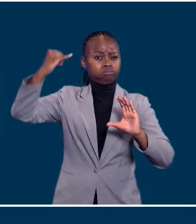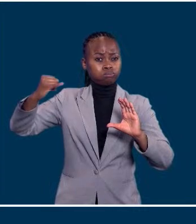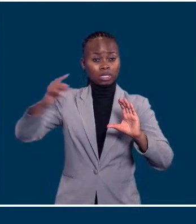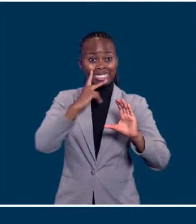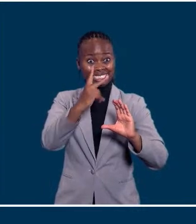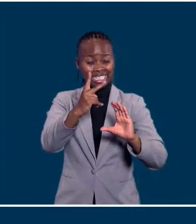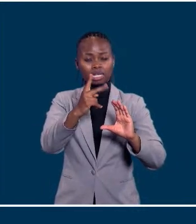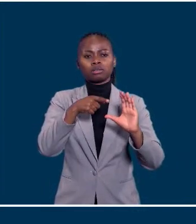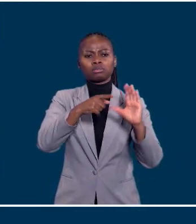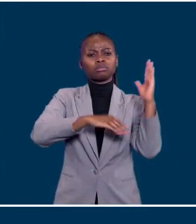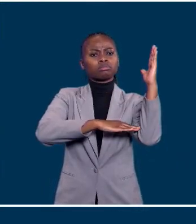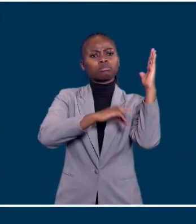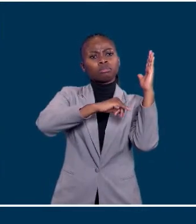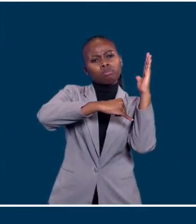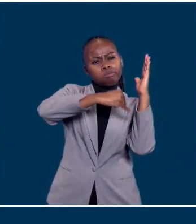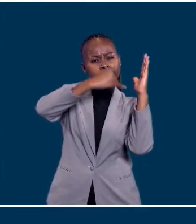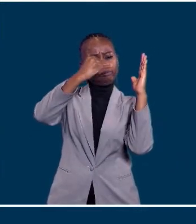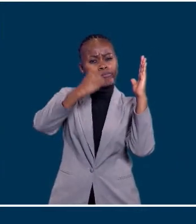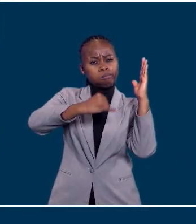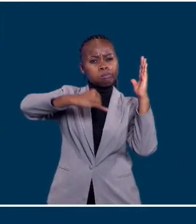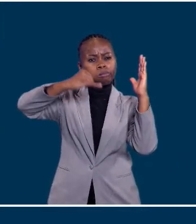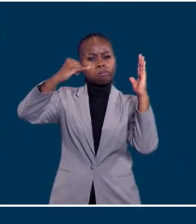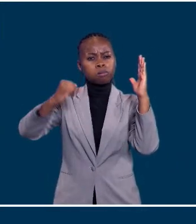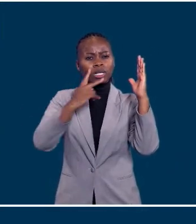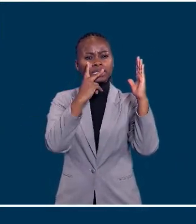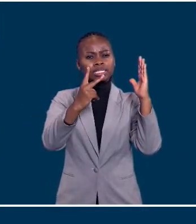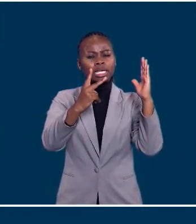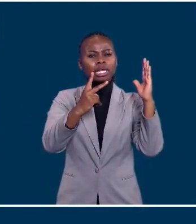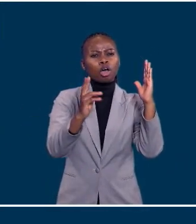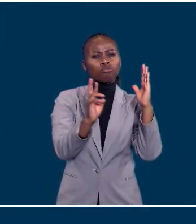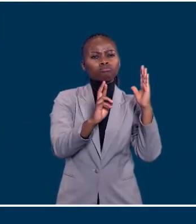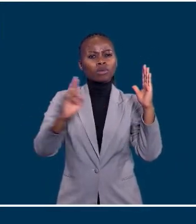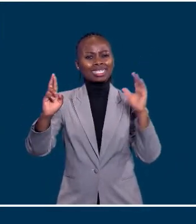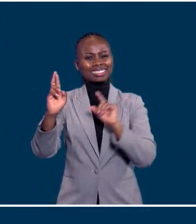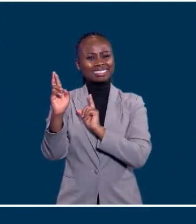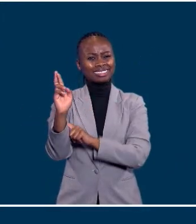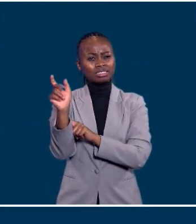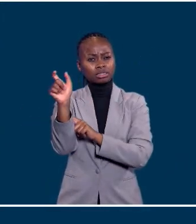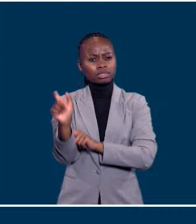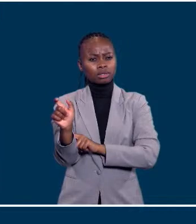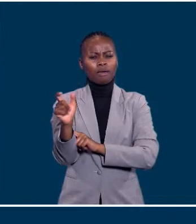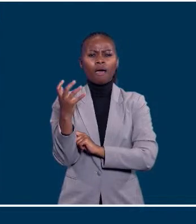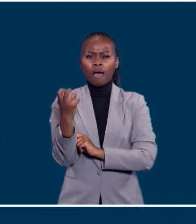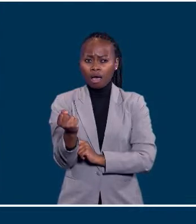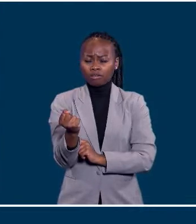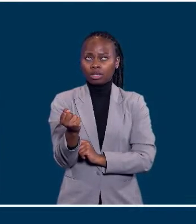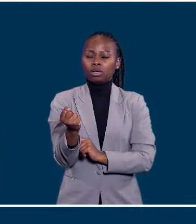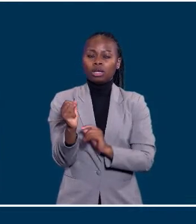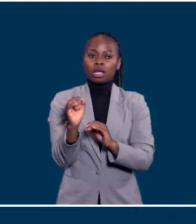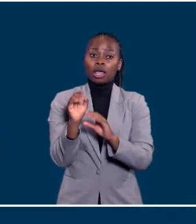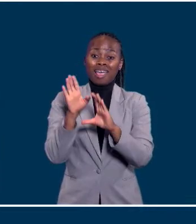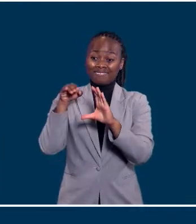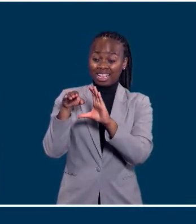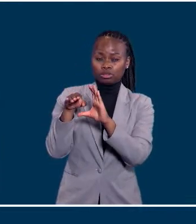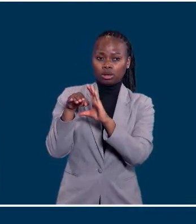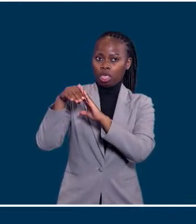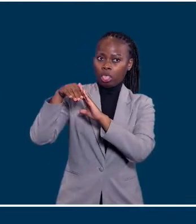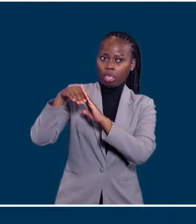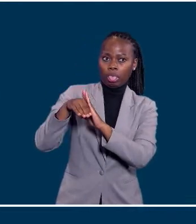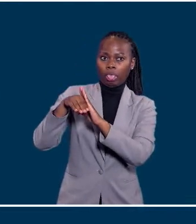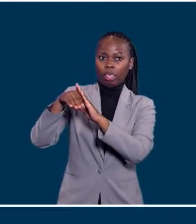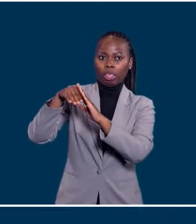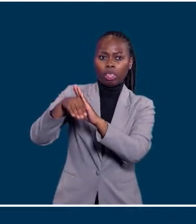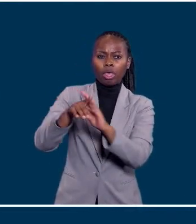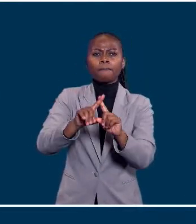graph. You can see again on that far right-hand side, there's been lots of disinflation, but those yellow, green, red,